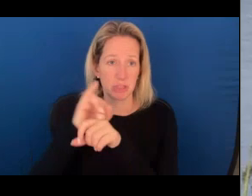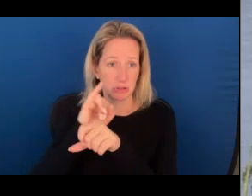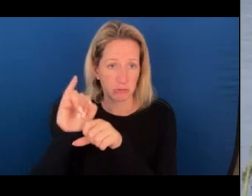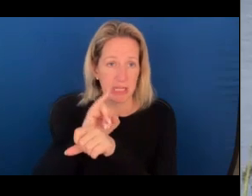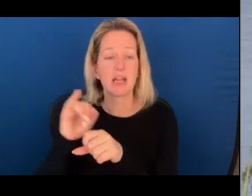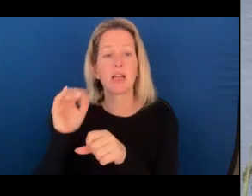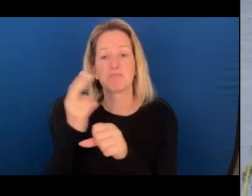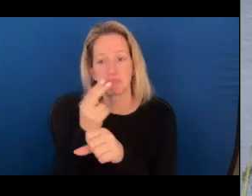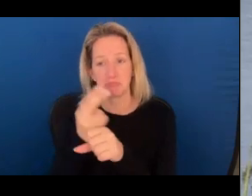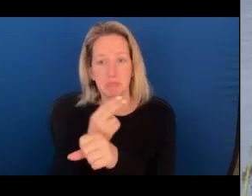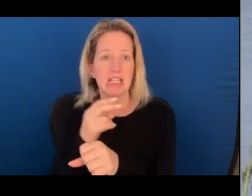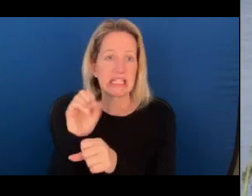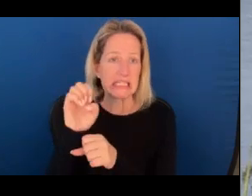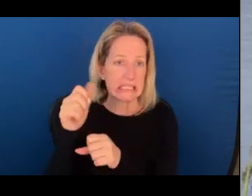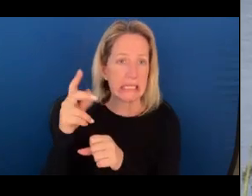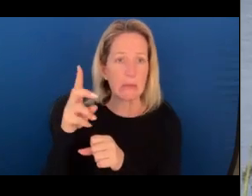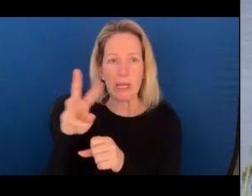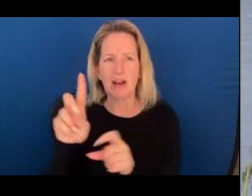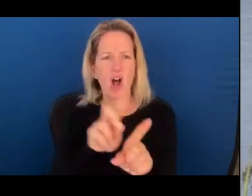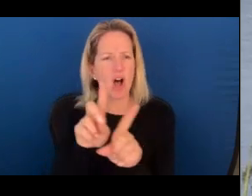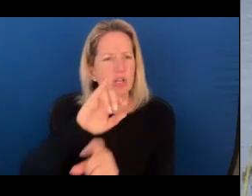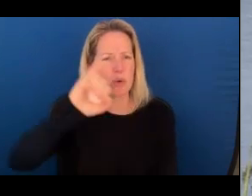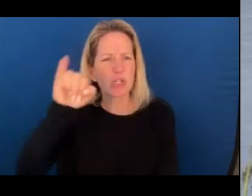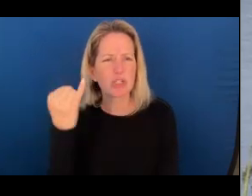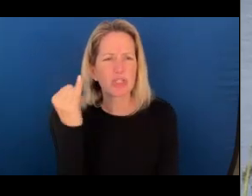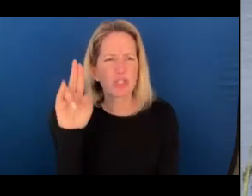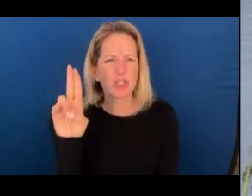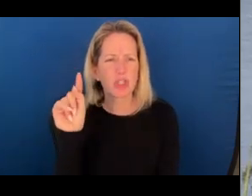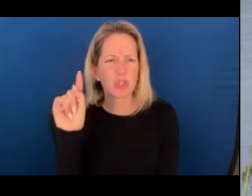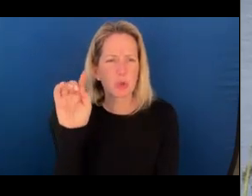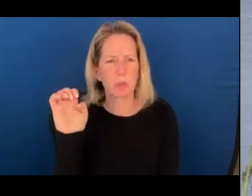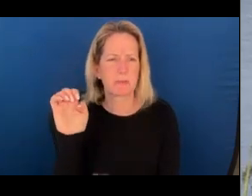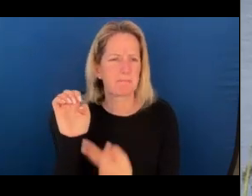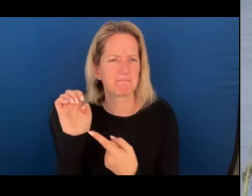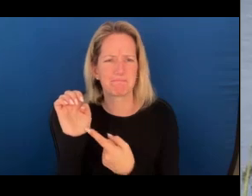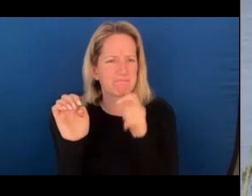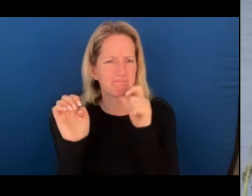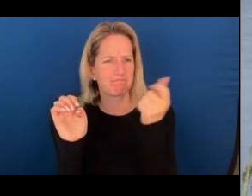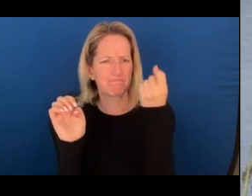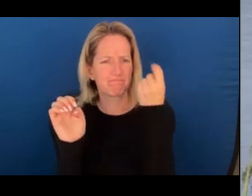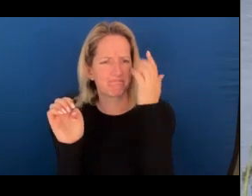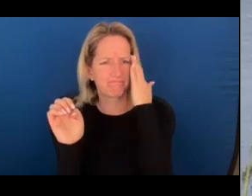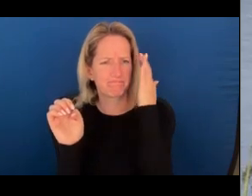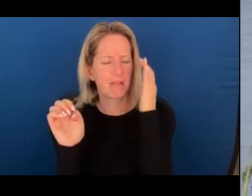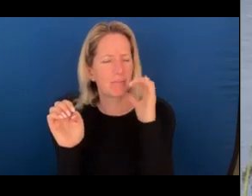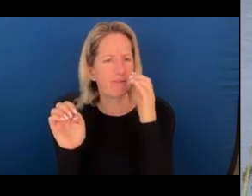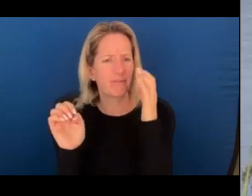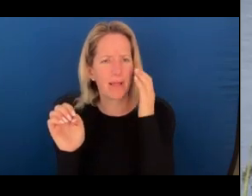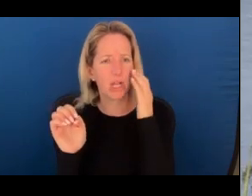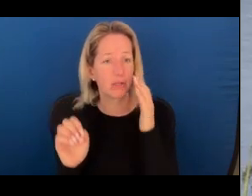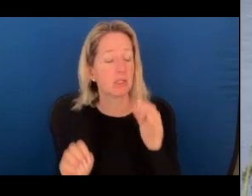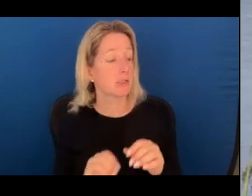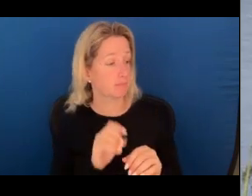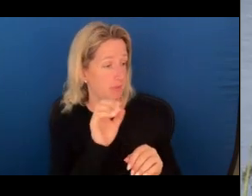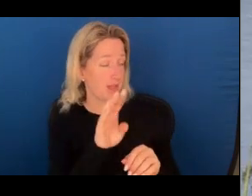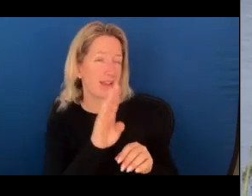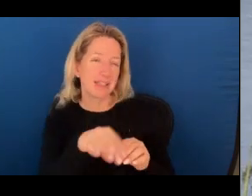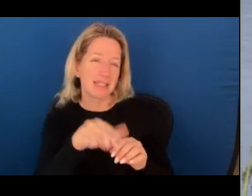products. Also, what is jute? I'm not familiar with what that. It's if you get something that's made of